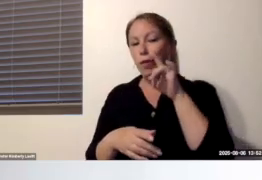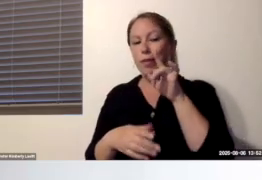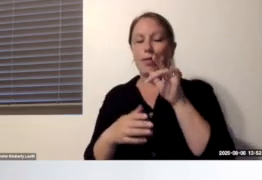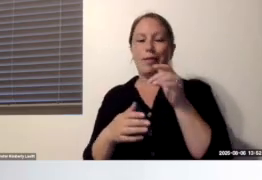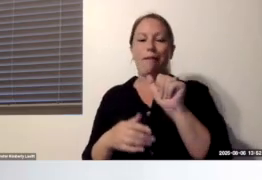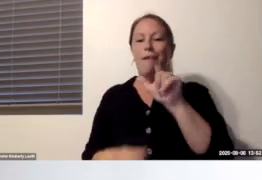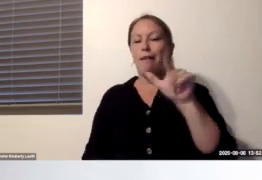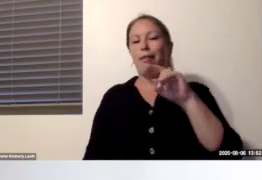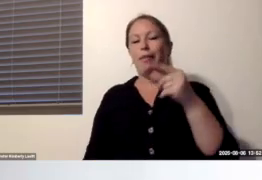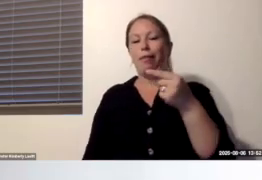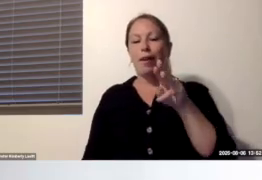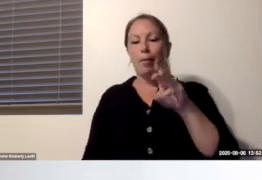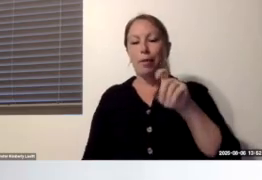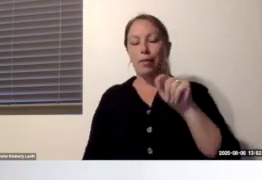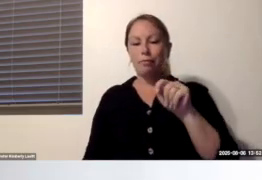So thank you.